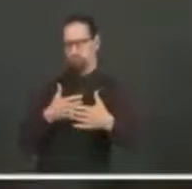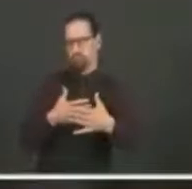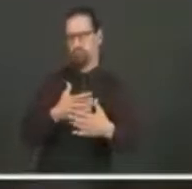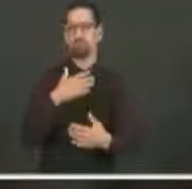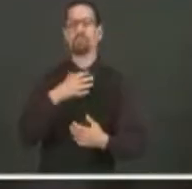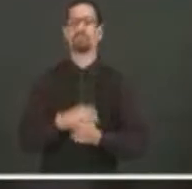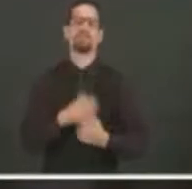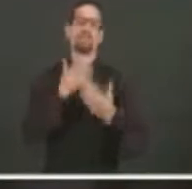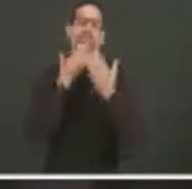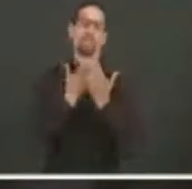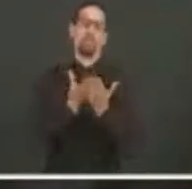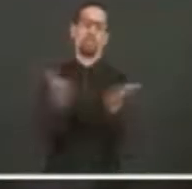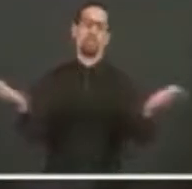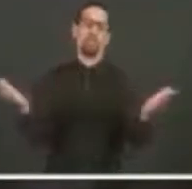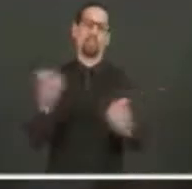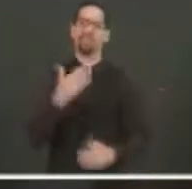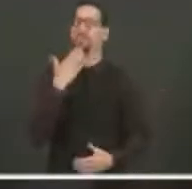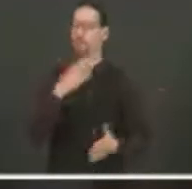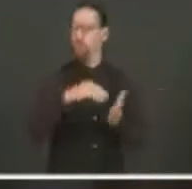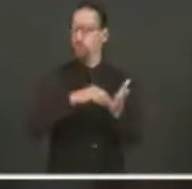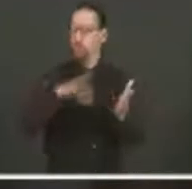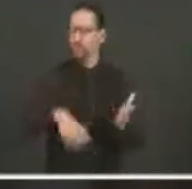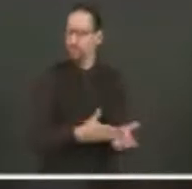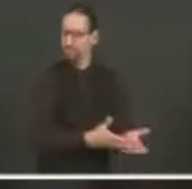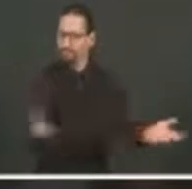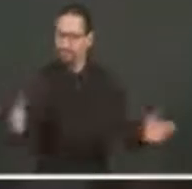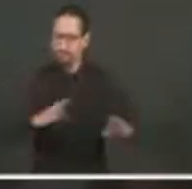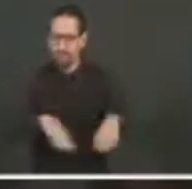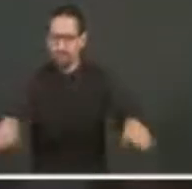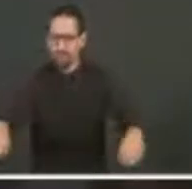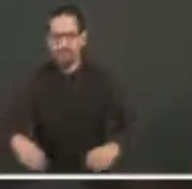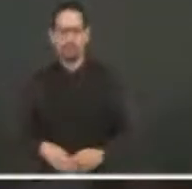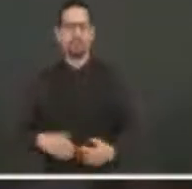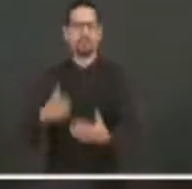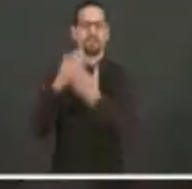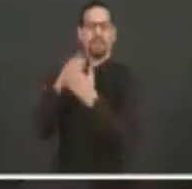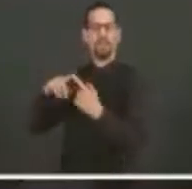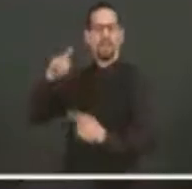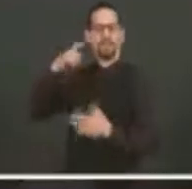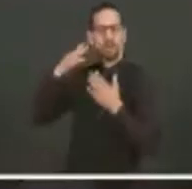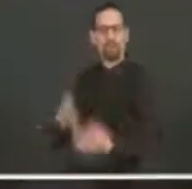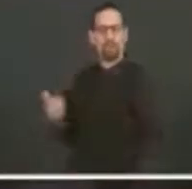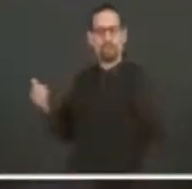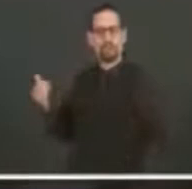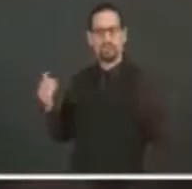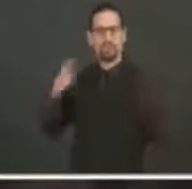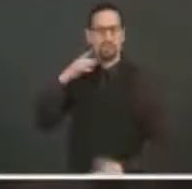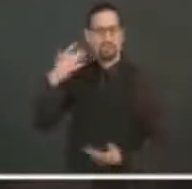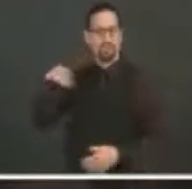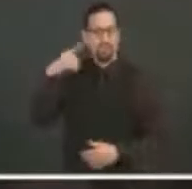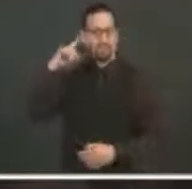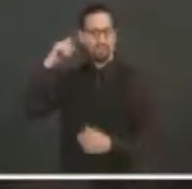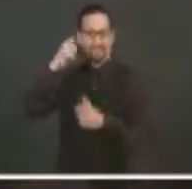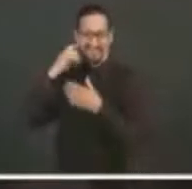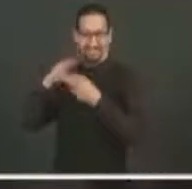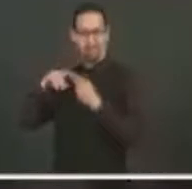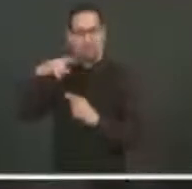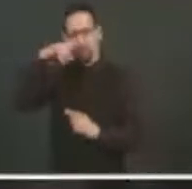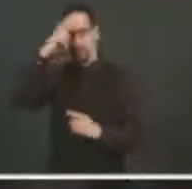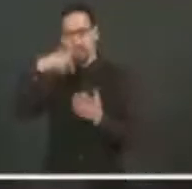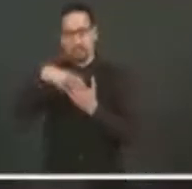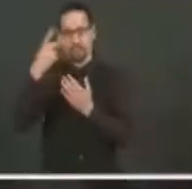governor mentioned the summer program. That was created from your feedback. That's extremely important.